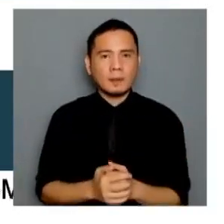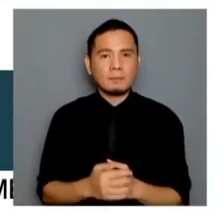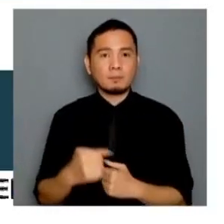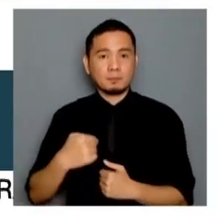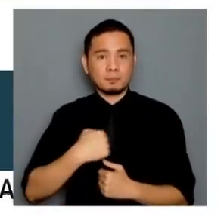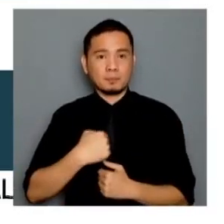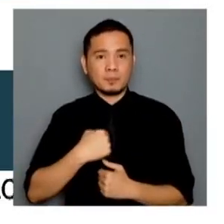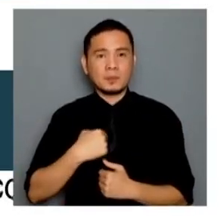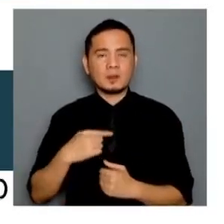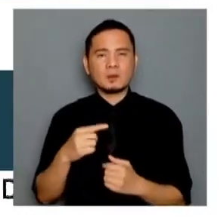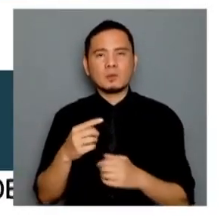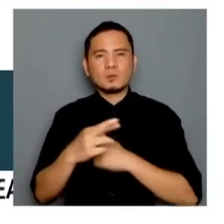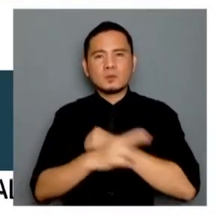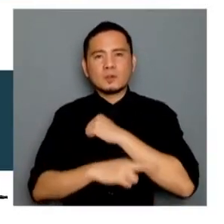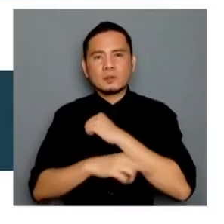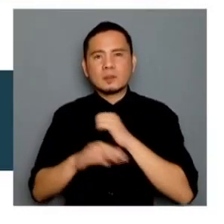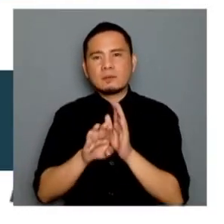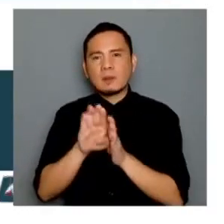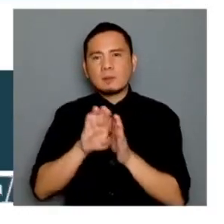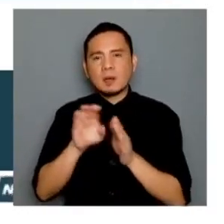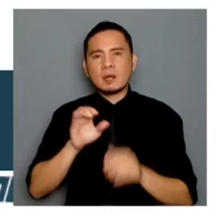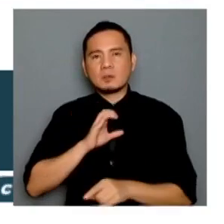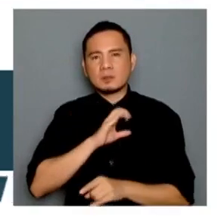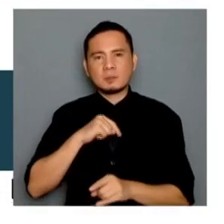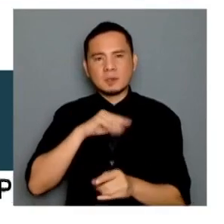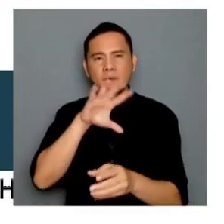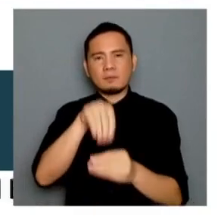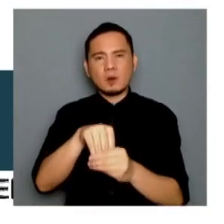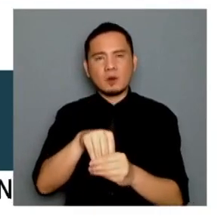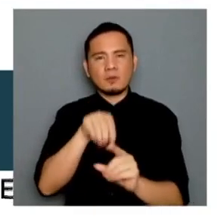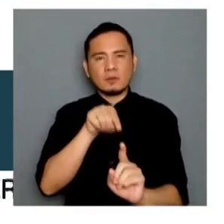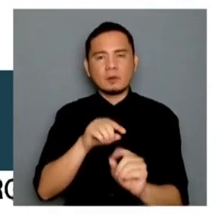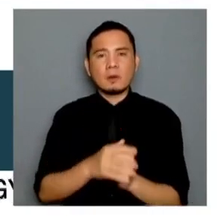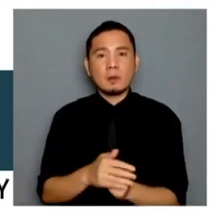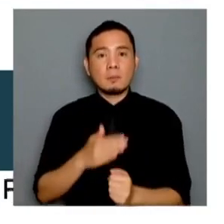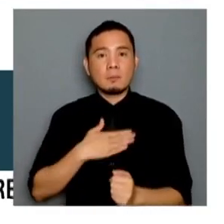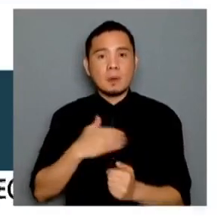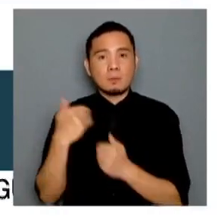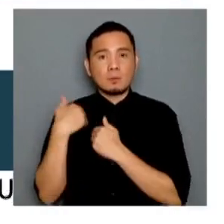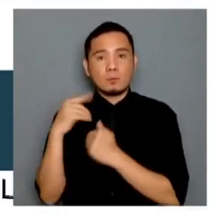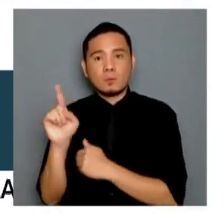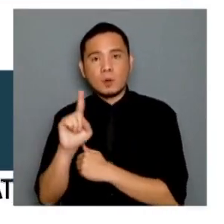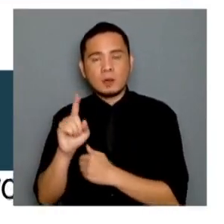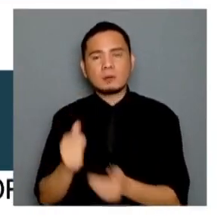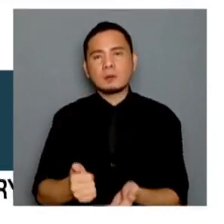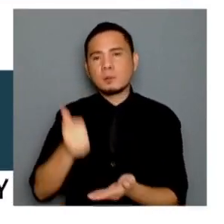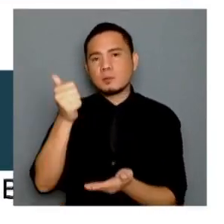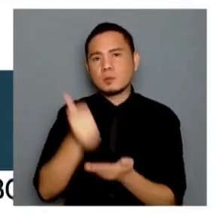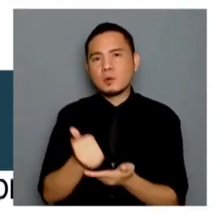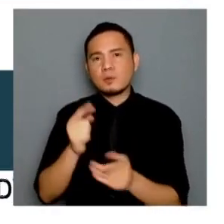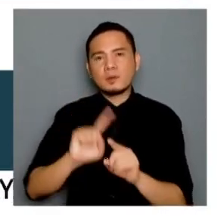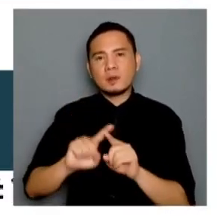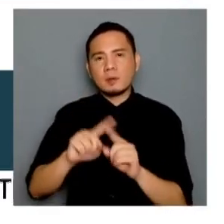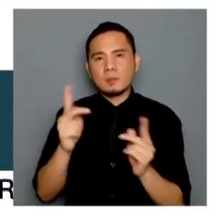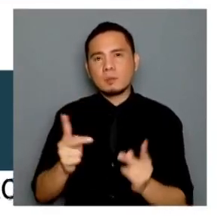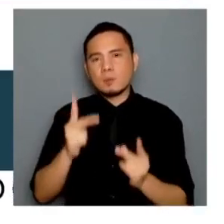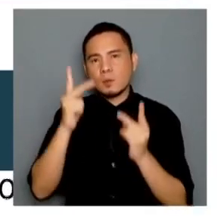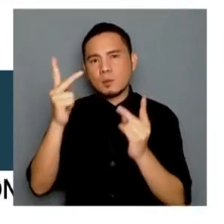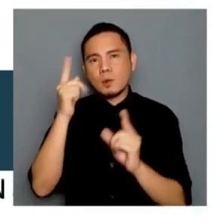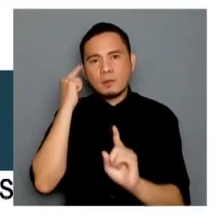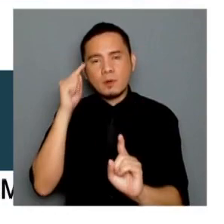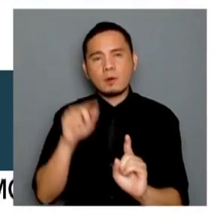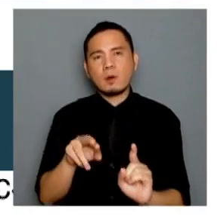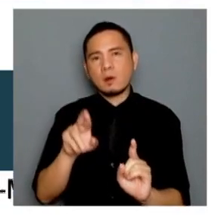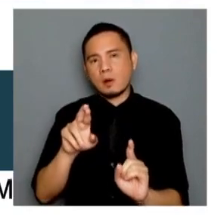Development Council. So part of my task also is to approve the proposals for the